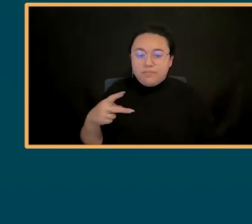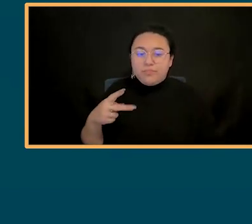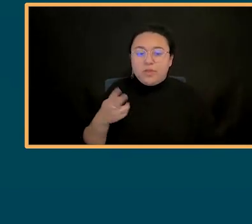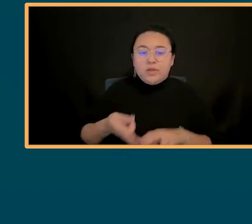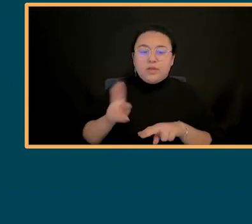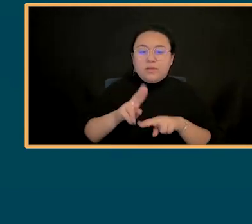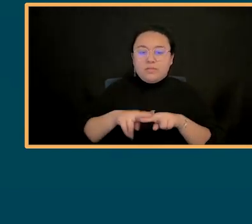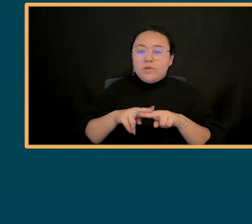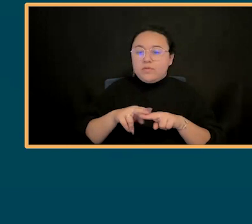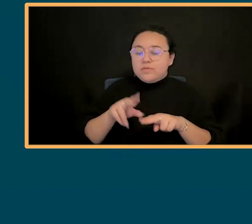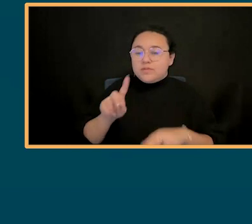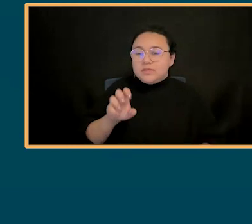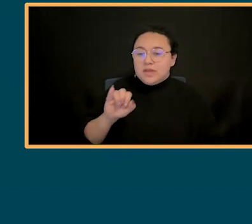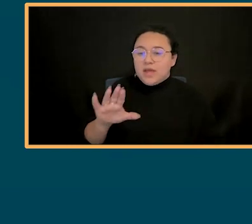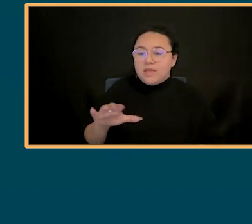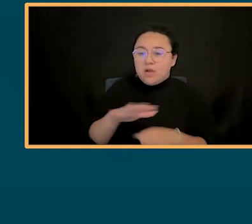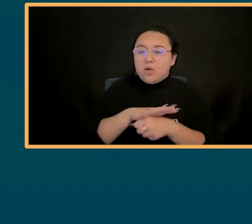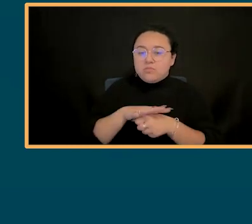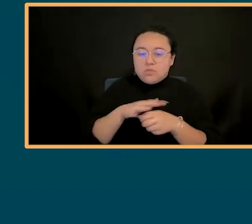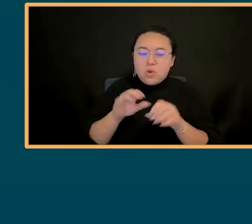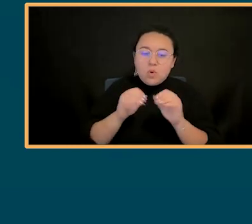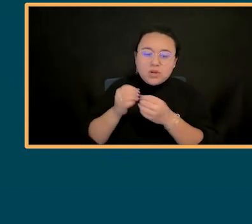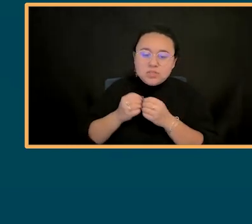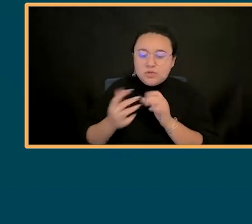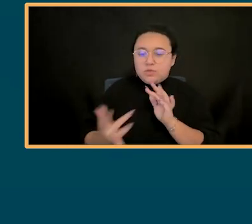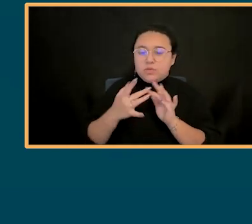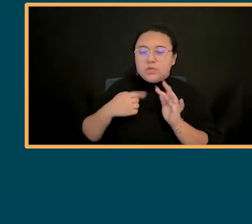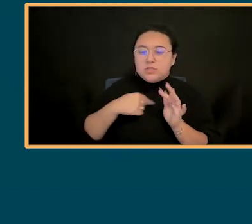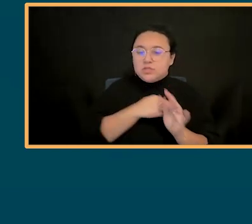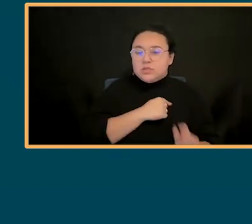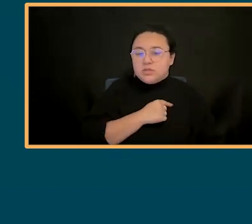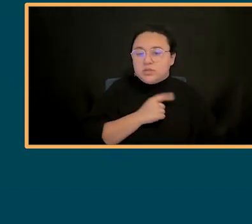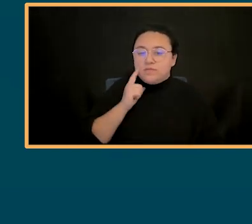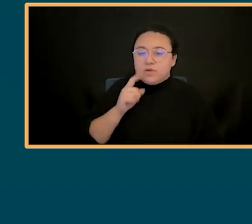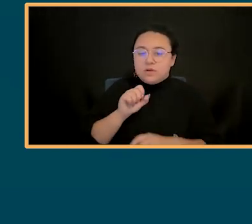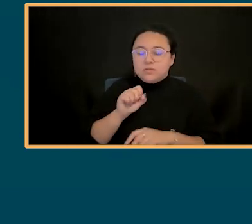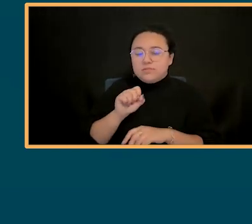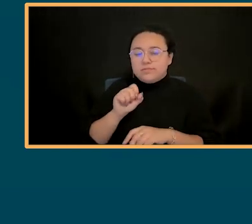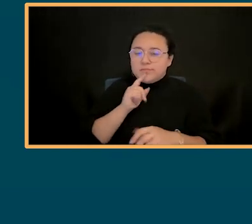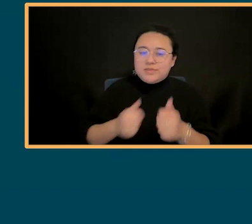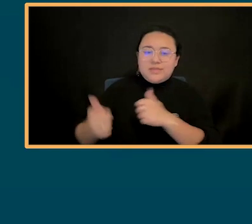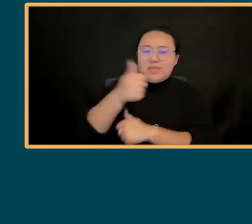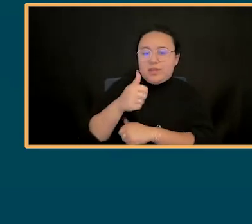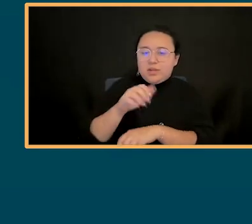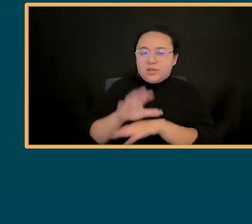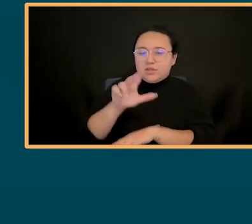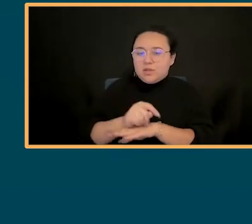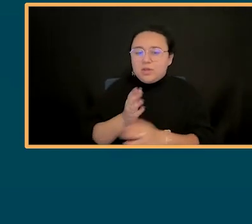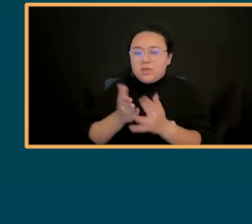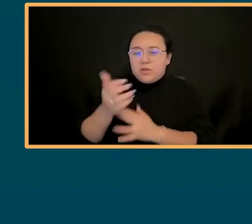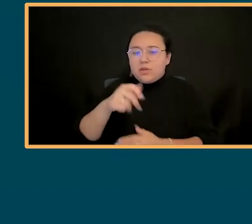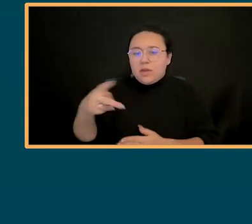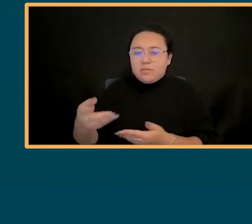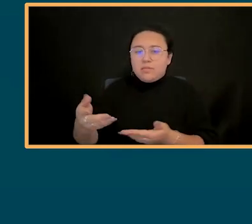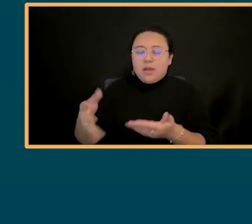enhance DEI at their organizations, that have been reaching out to senior consultants like me through the app in order to bring